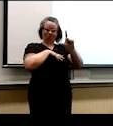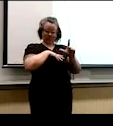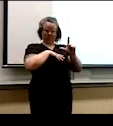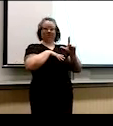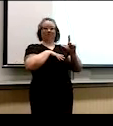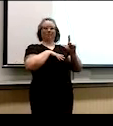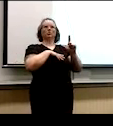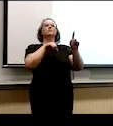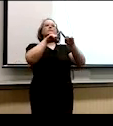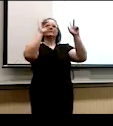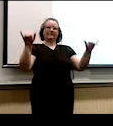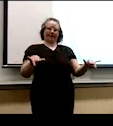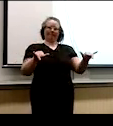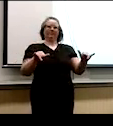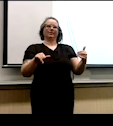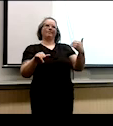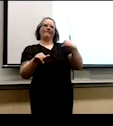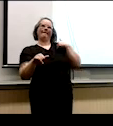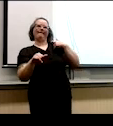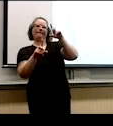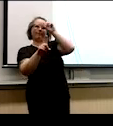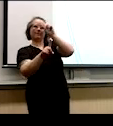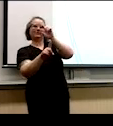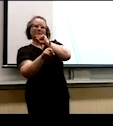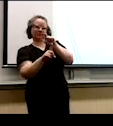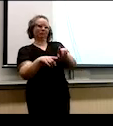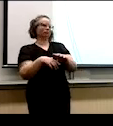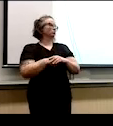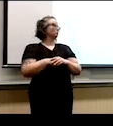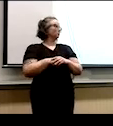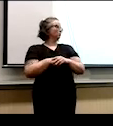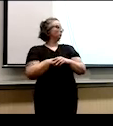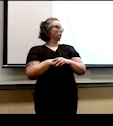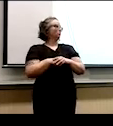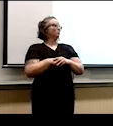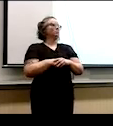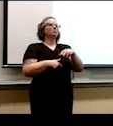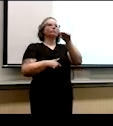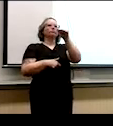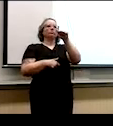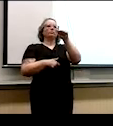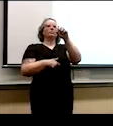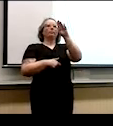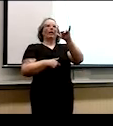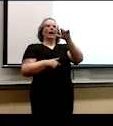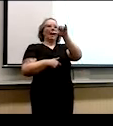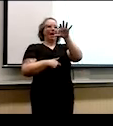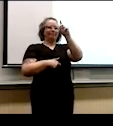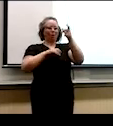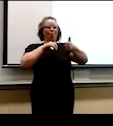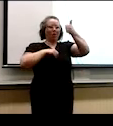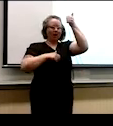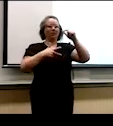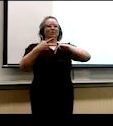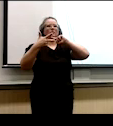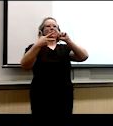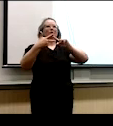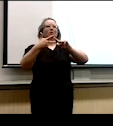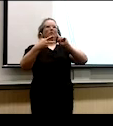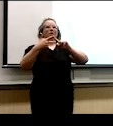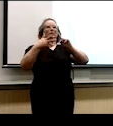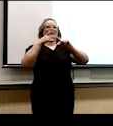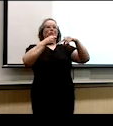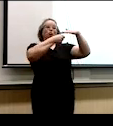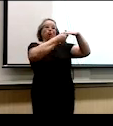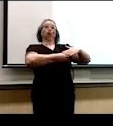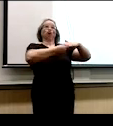Down syndrome. So more amyloid, more tau phosphorylation, more oxidative stress.